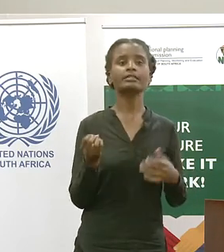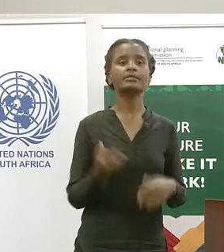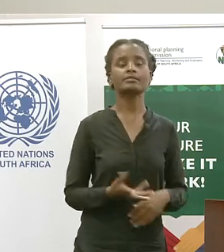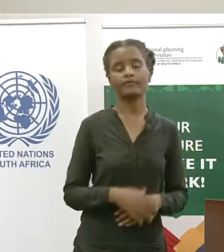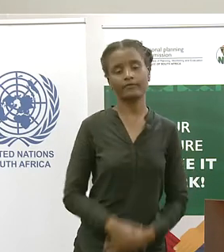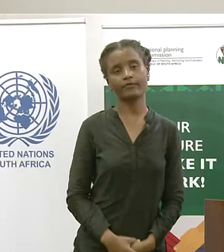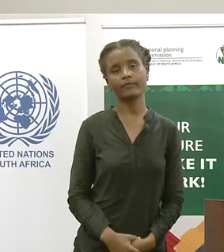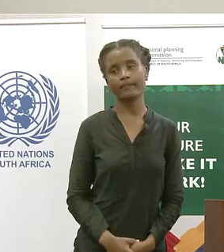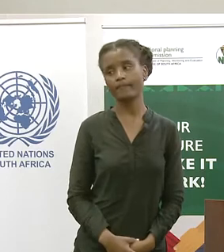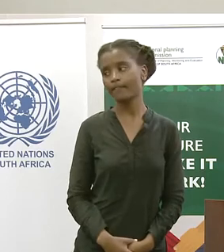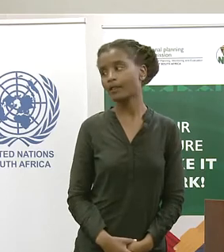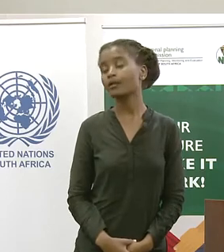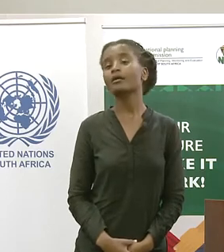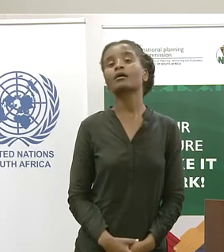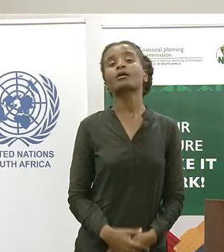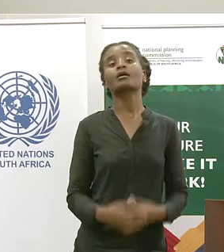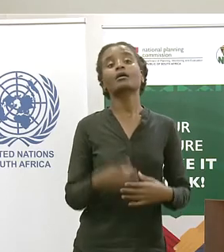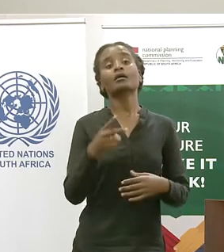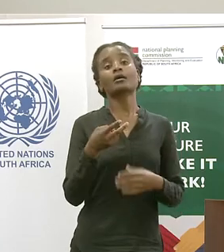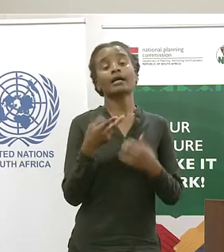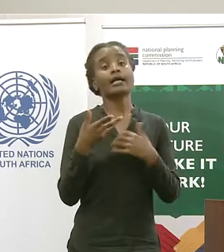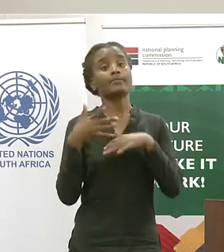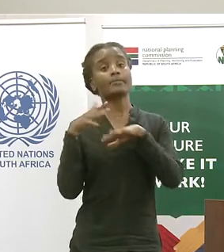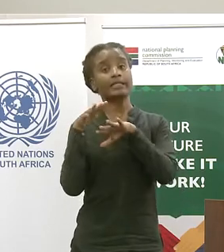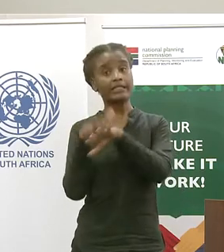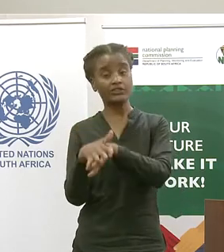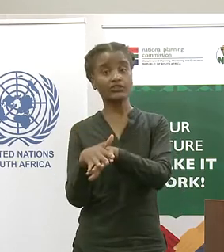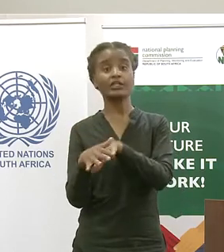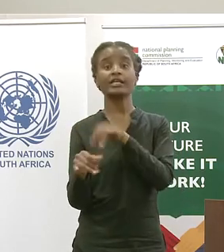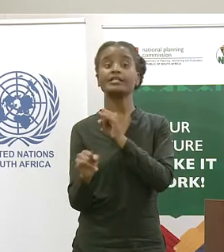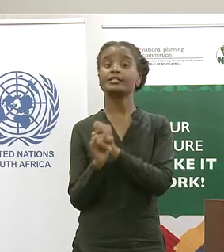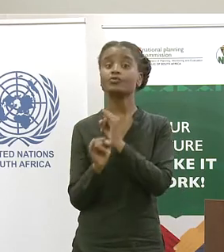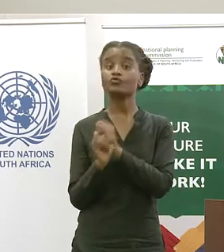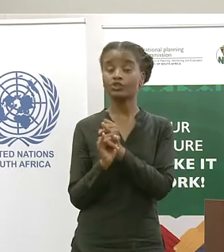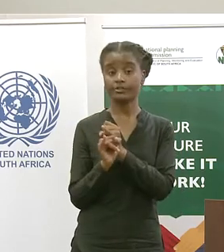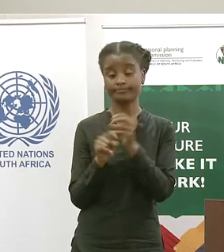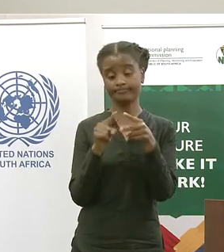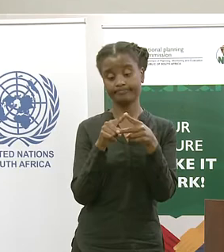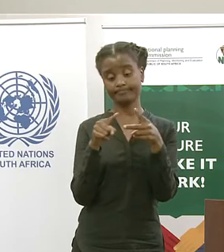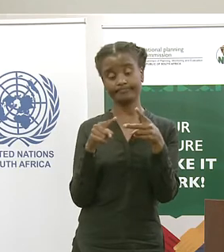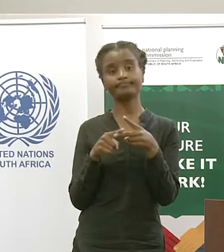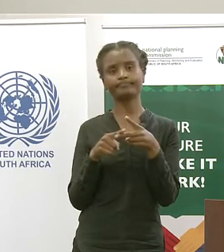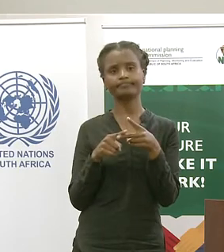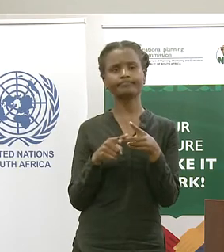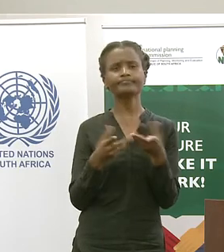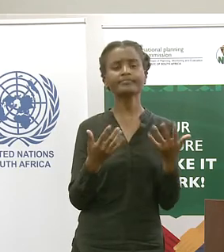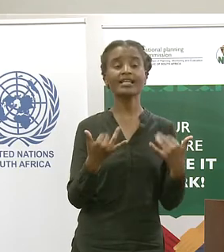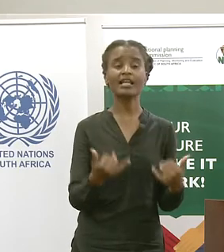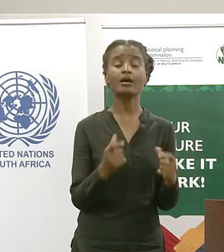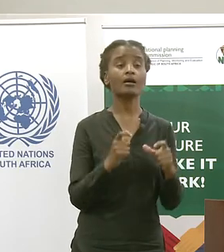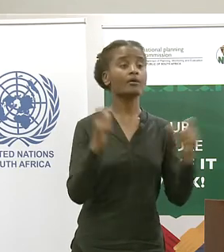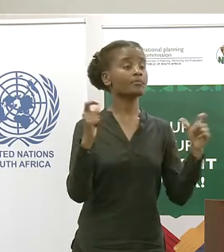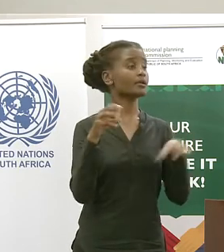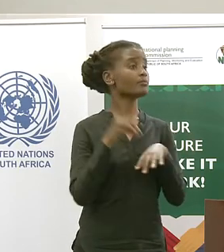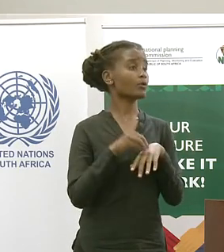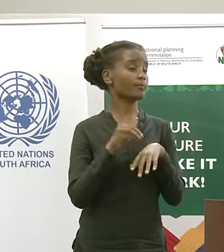Coming to implementation and also on the institutions, we are sitting with a big problem when we talk about, and I so